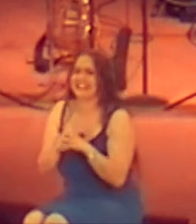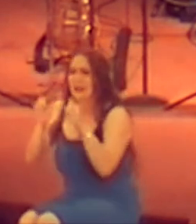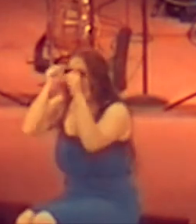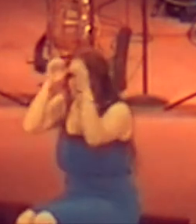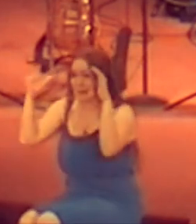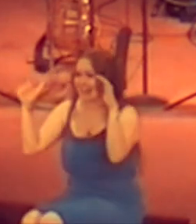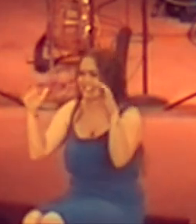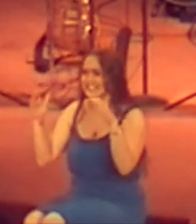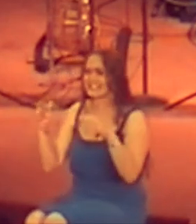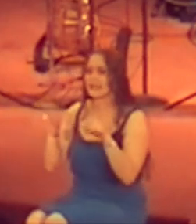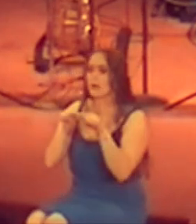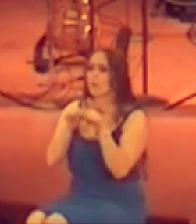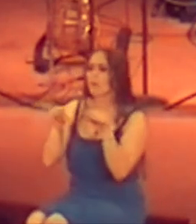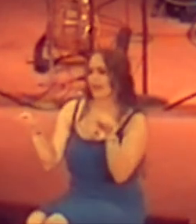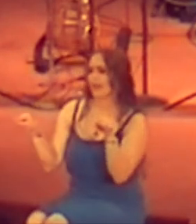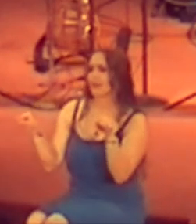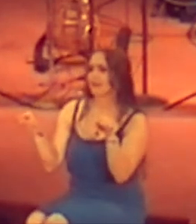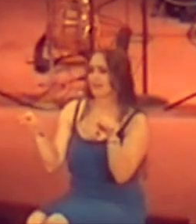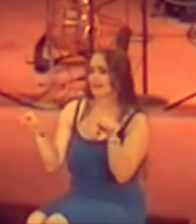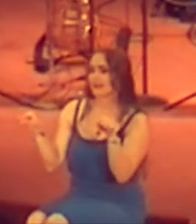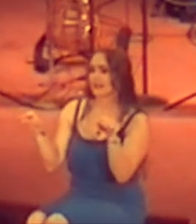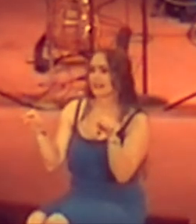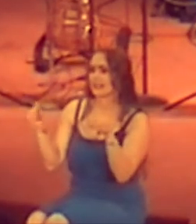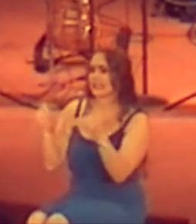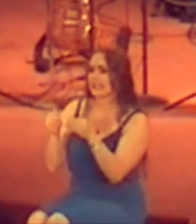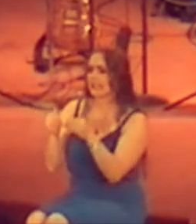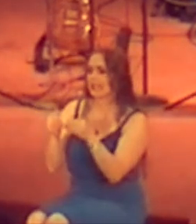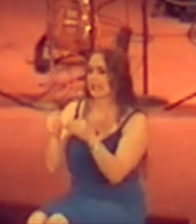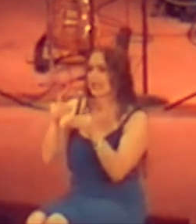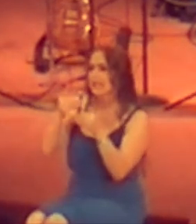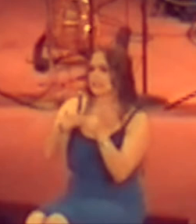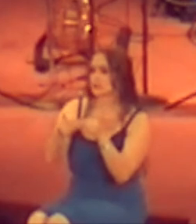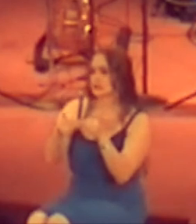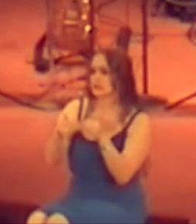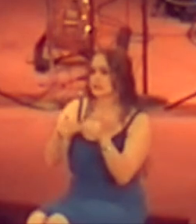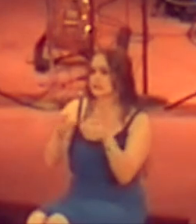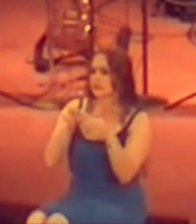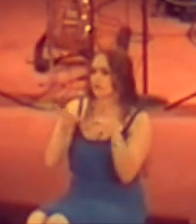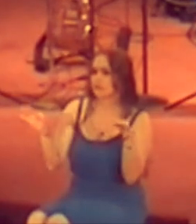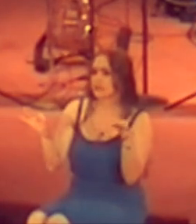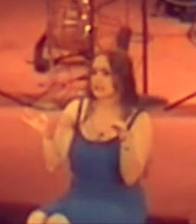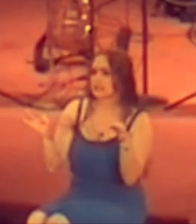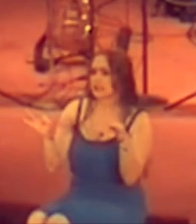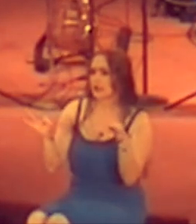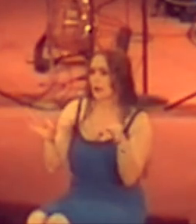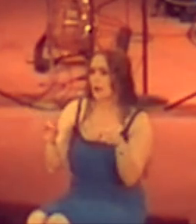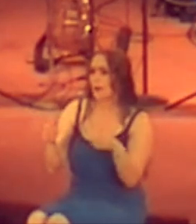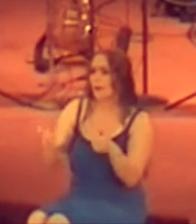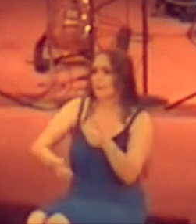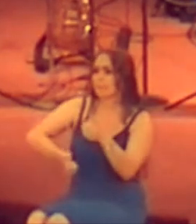Here's a fill-in-the-blank. Next to it is the phrase, is the most loving person I know.